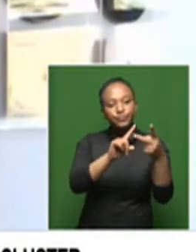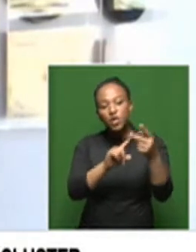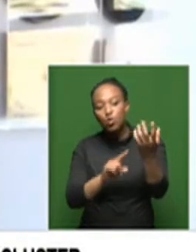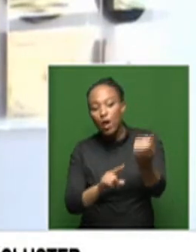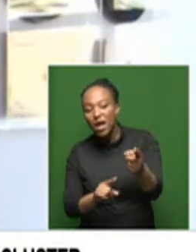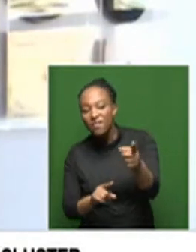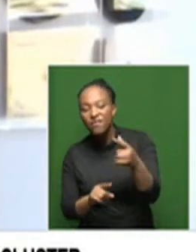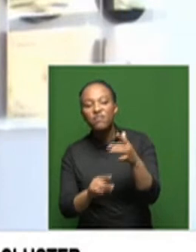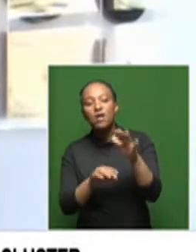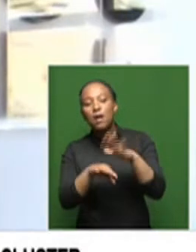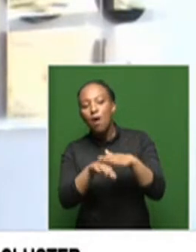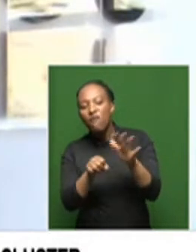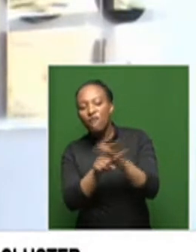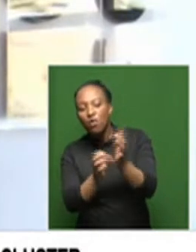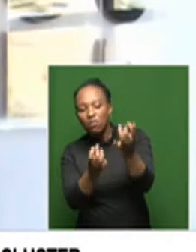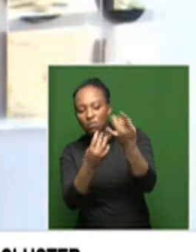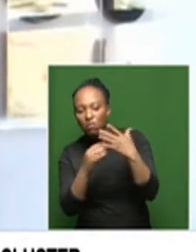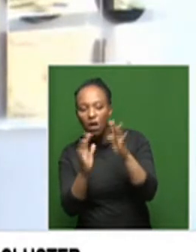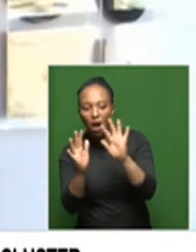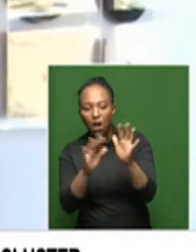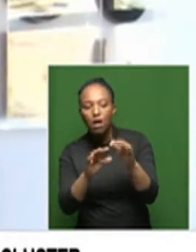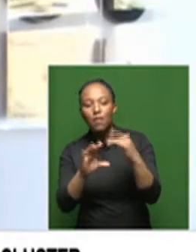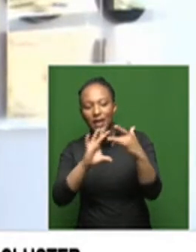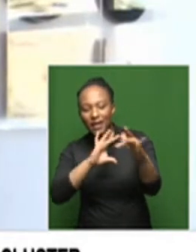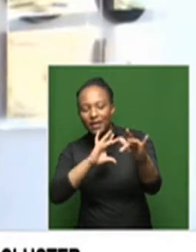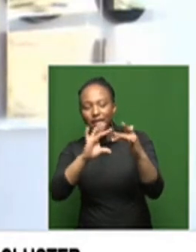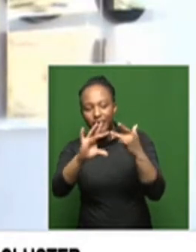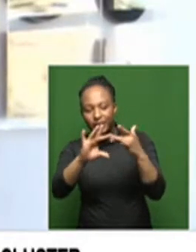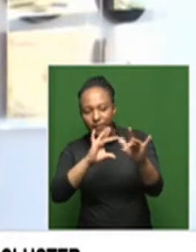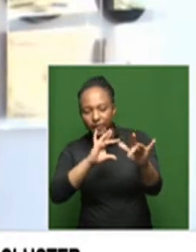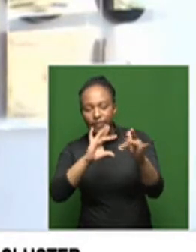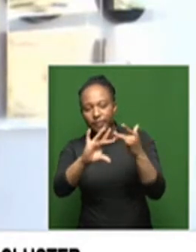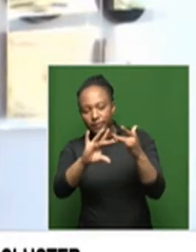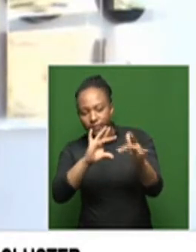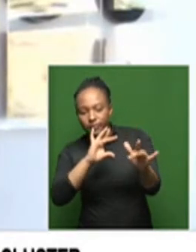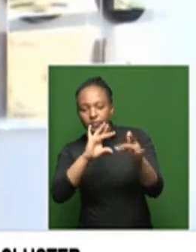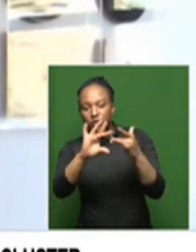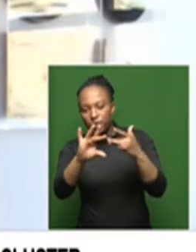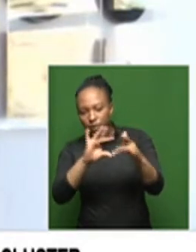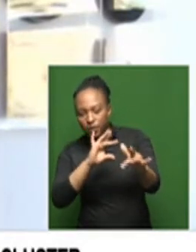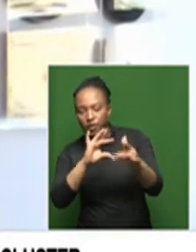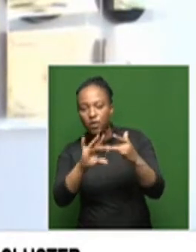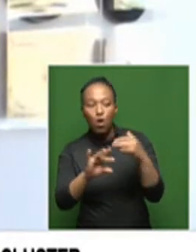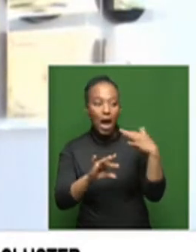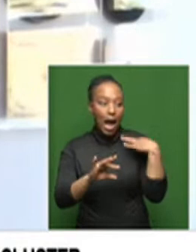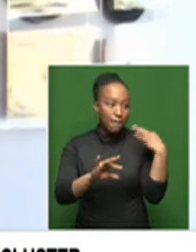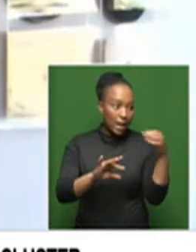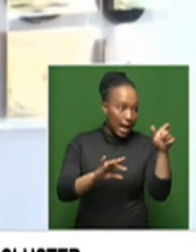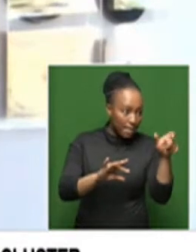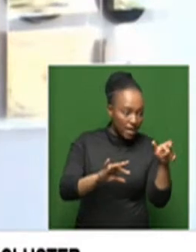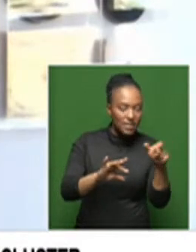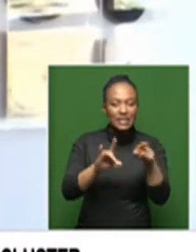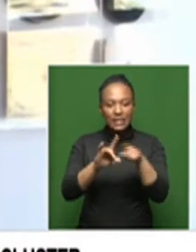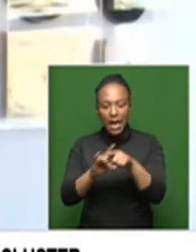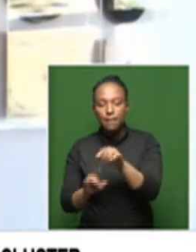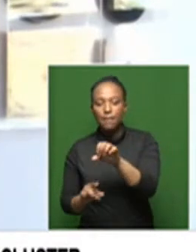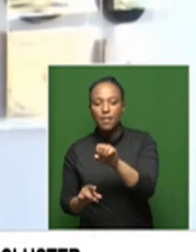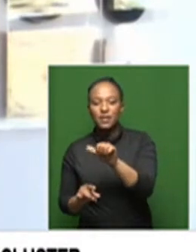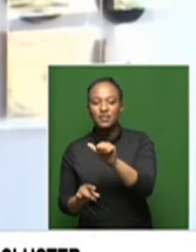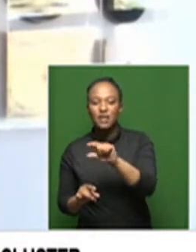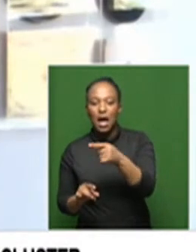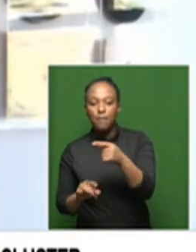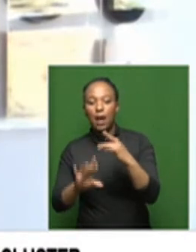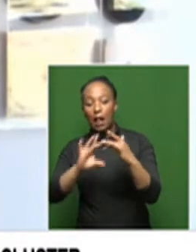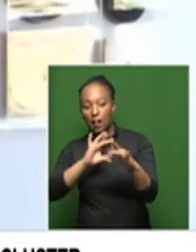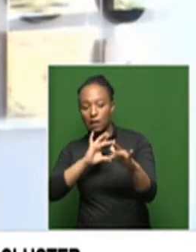you tell us more about this? It's an iterative backwards and forwards discussion that occurs with applicants. Now, the Sinovac